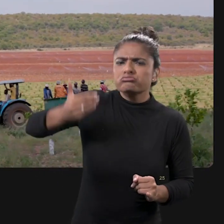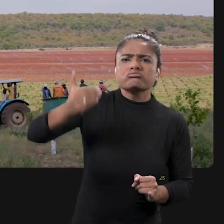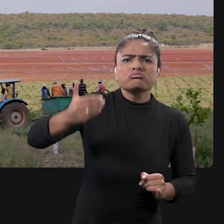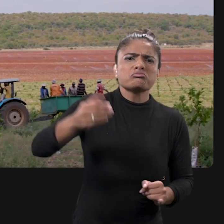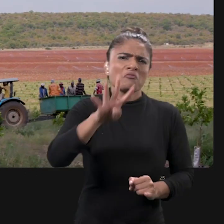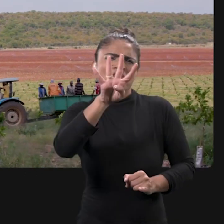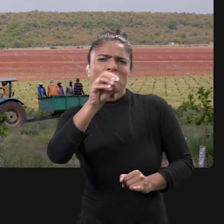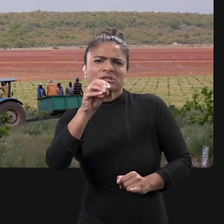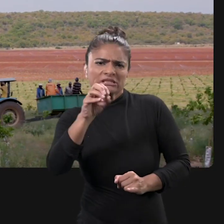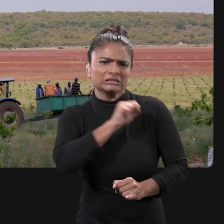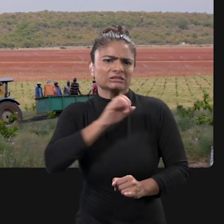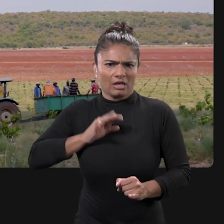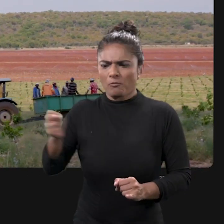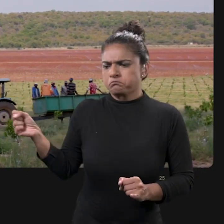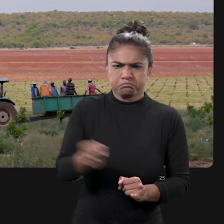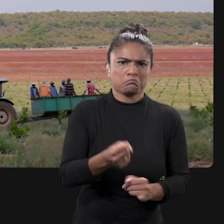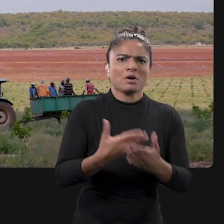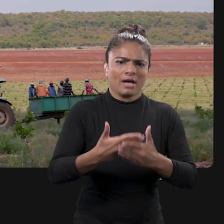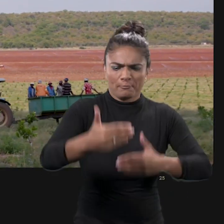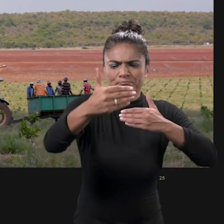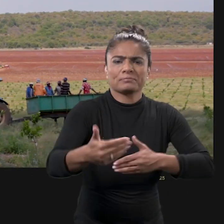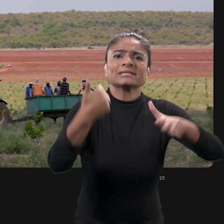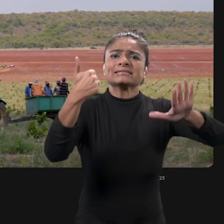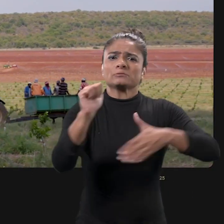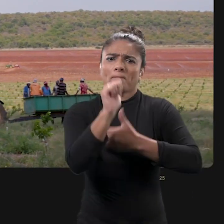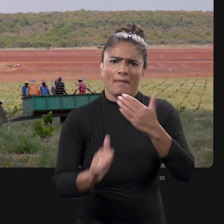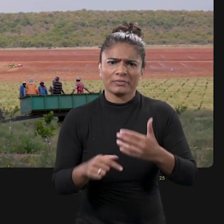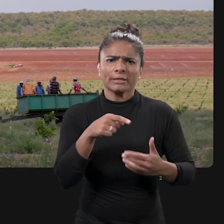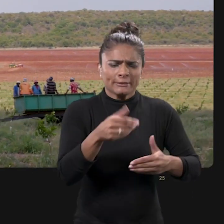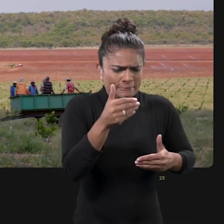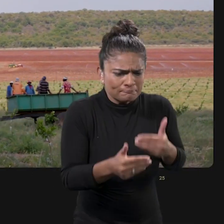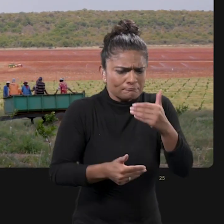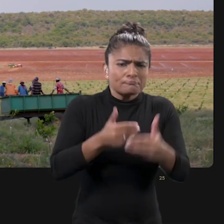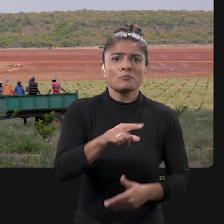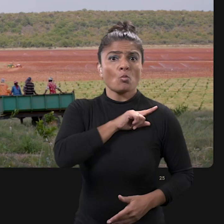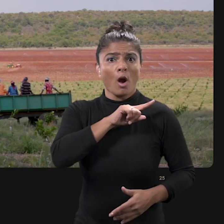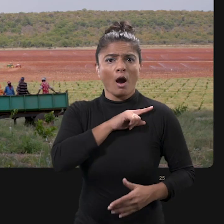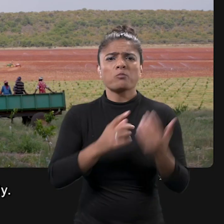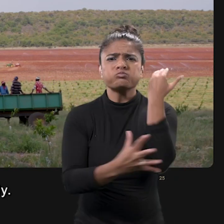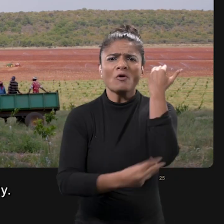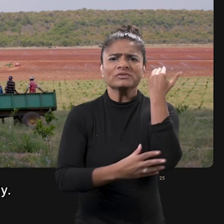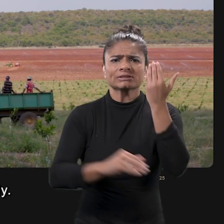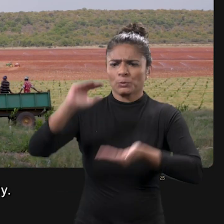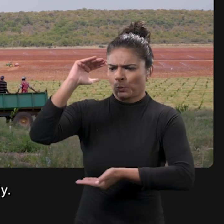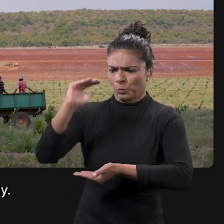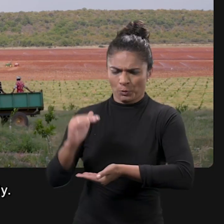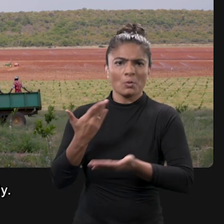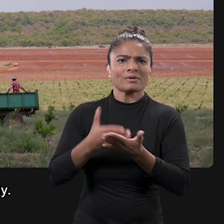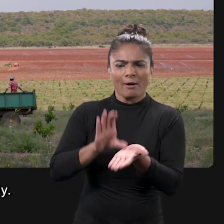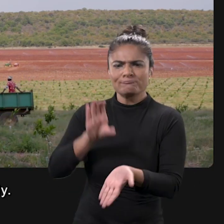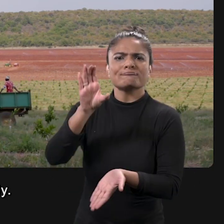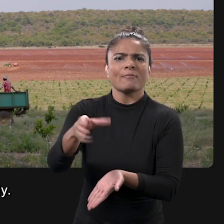as 40 people over a 6-month period. The cooperative was created to alleviate poverty and be part of the